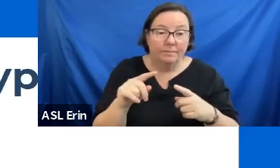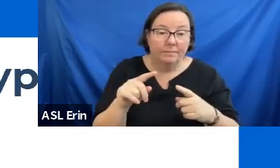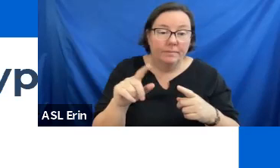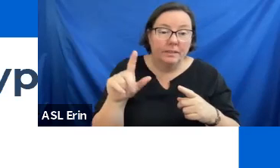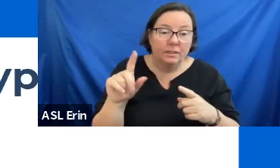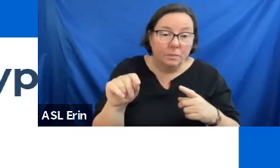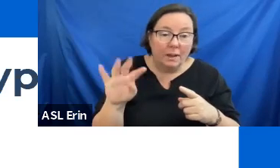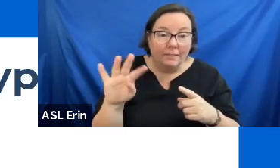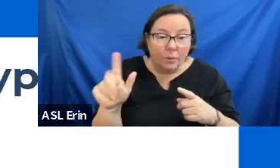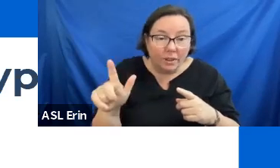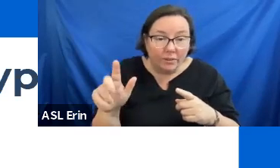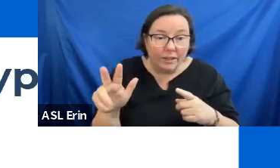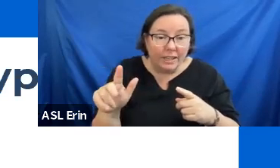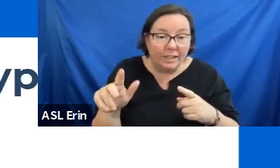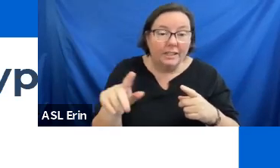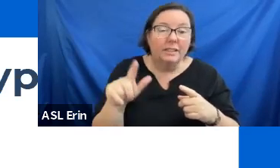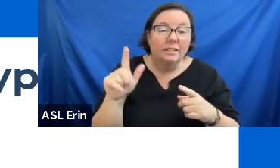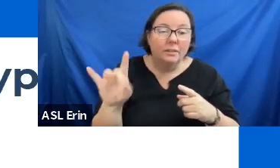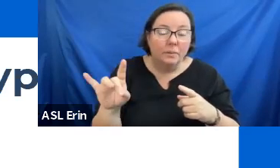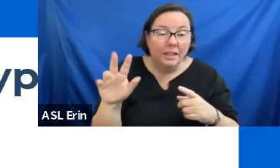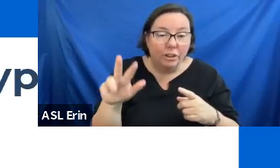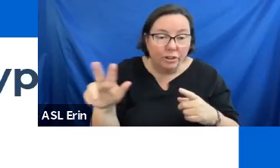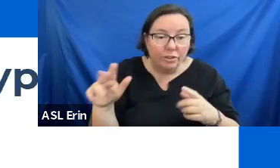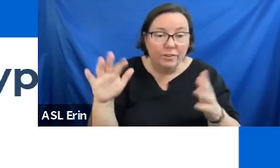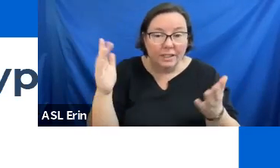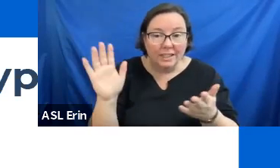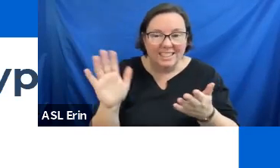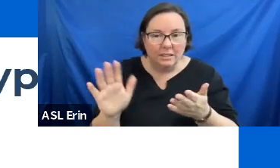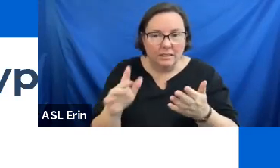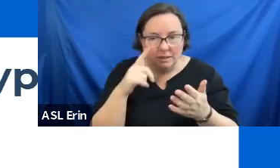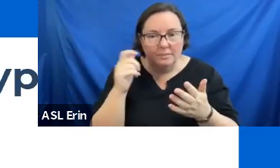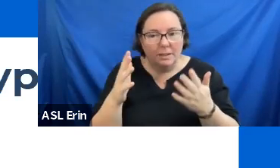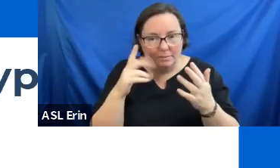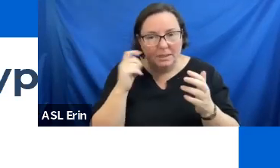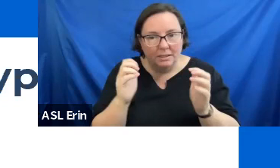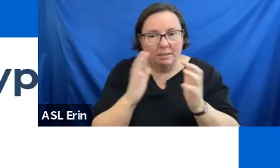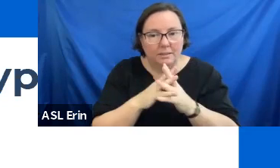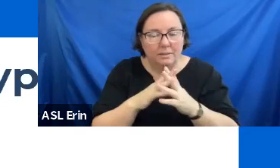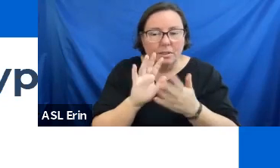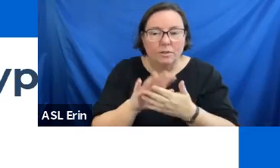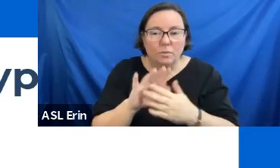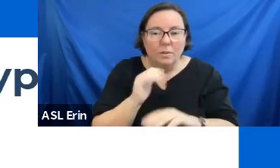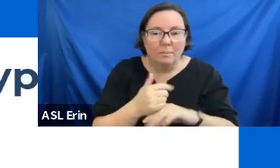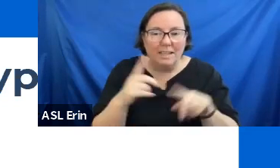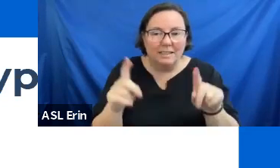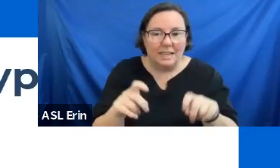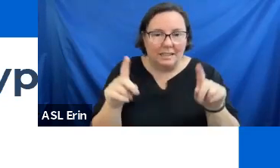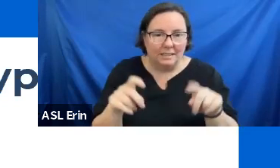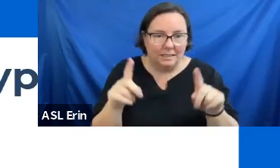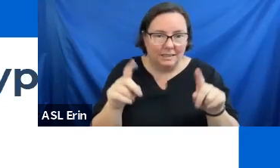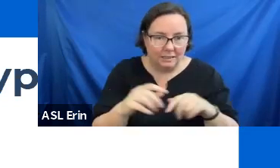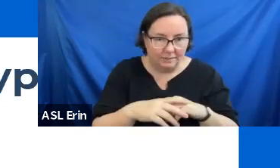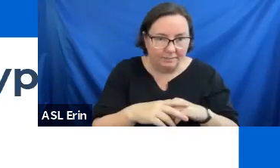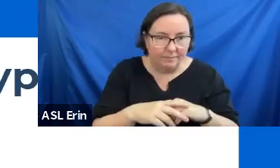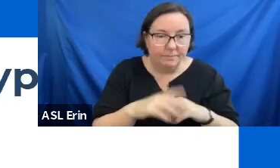and 2021, likely due to the implementation of school-based testing. And